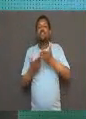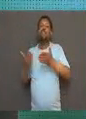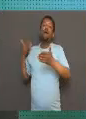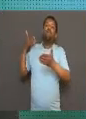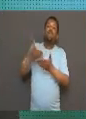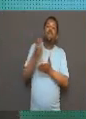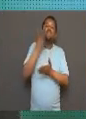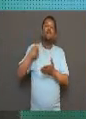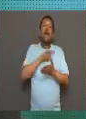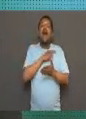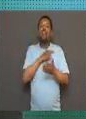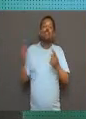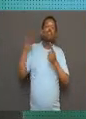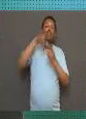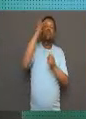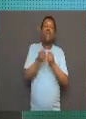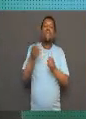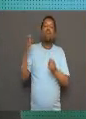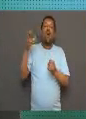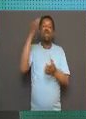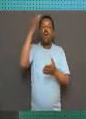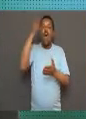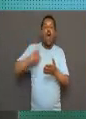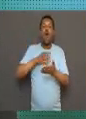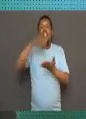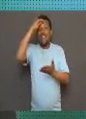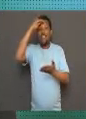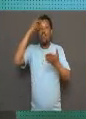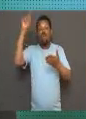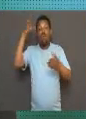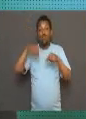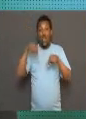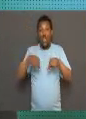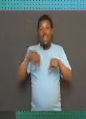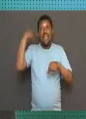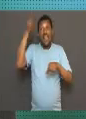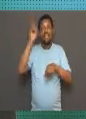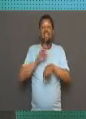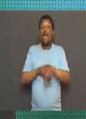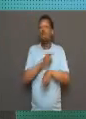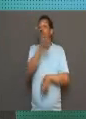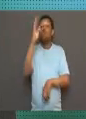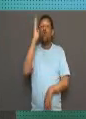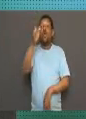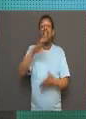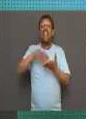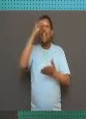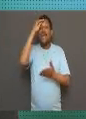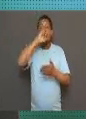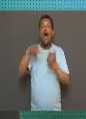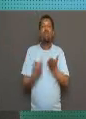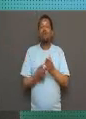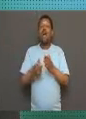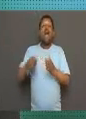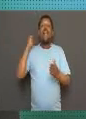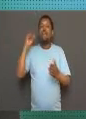This brings us to the end of our lesson for today. Next time, you will